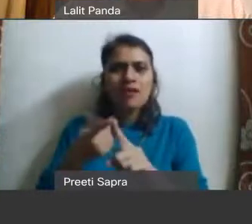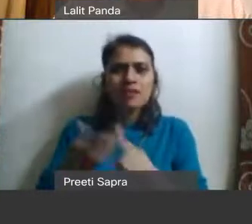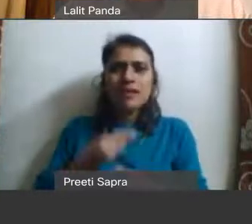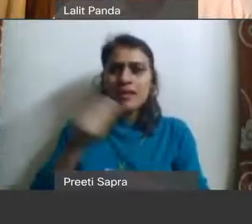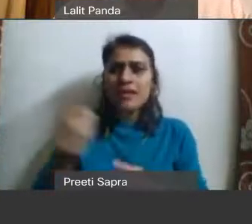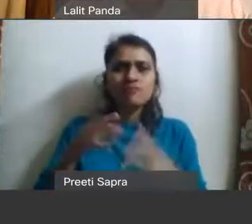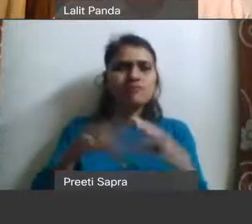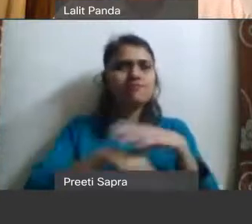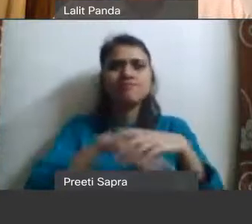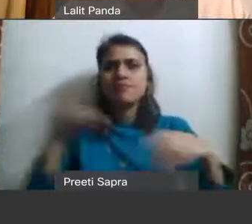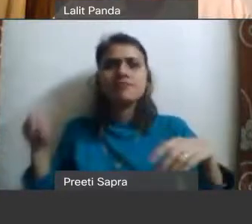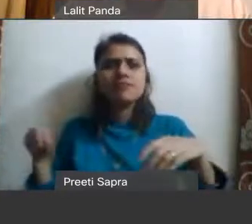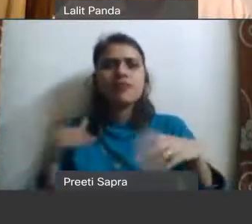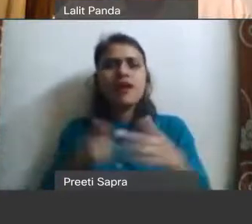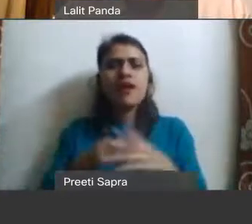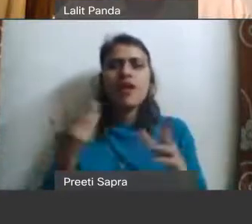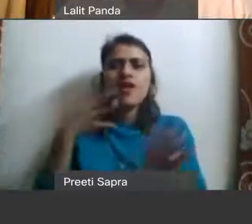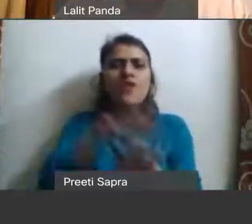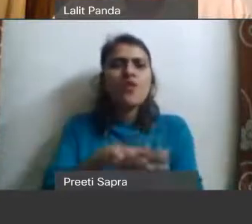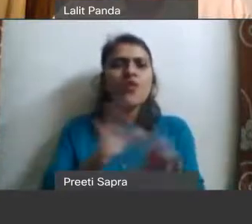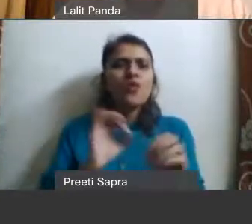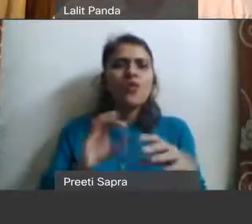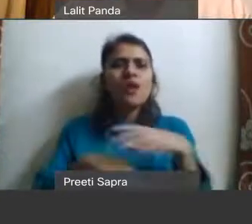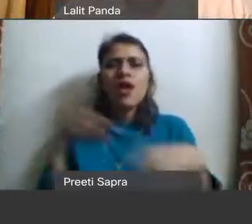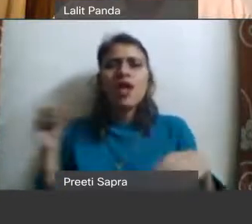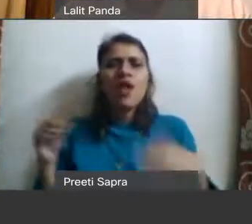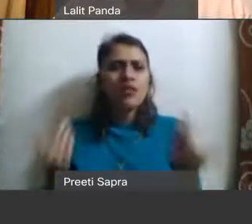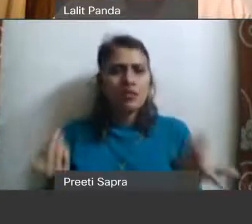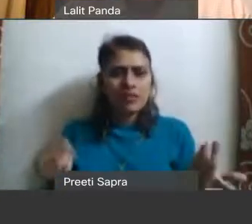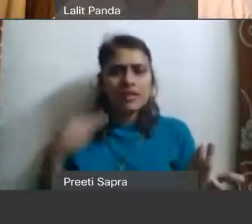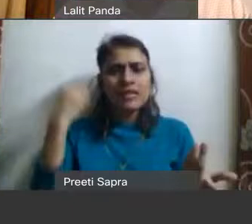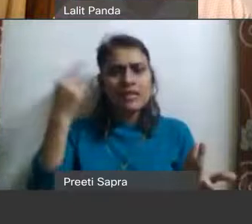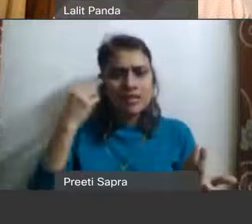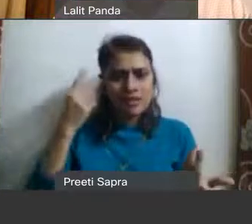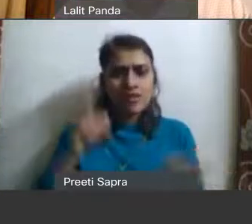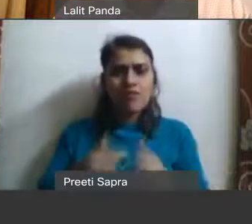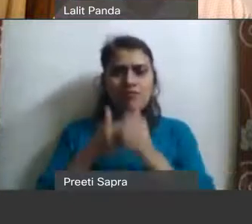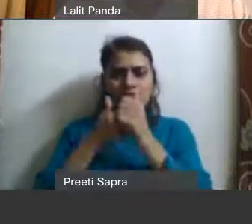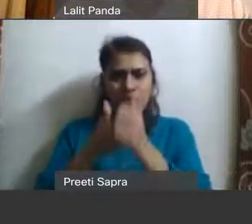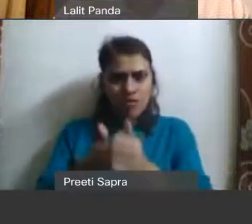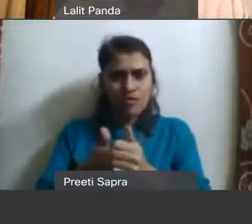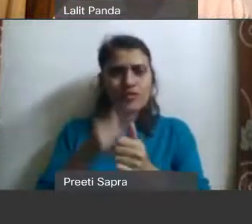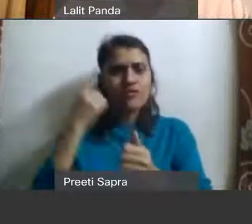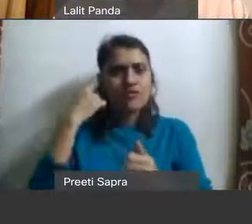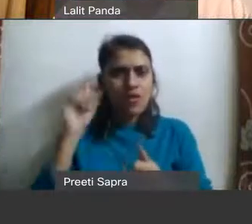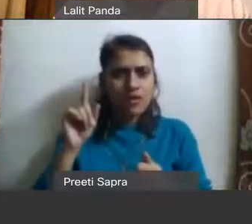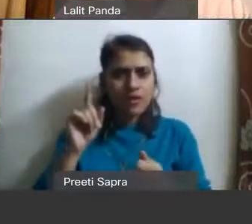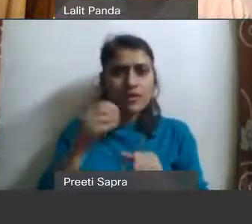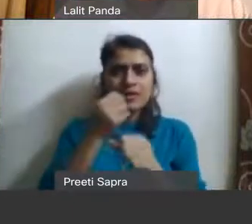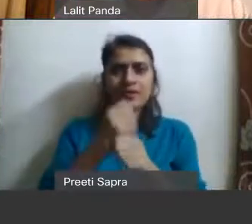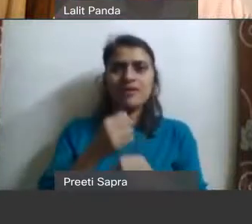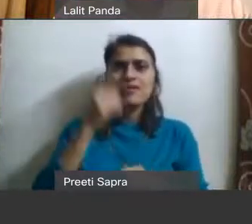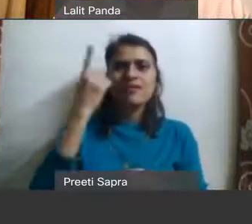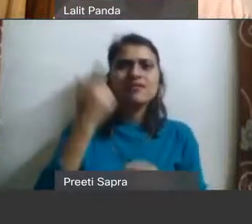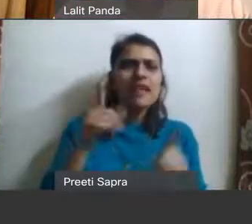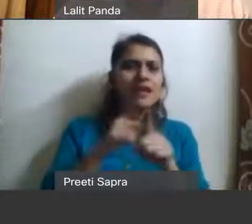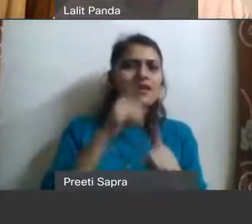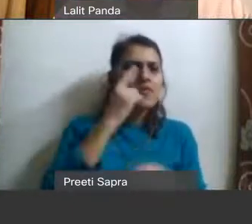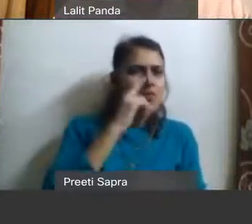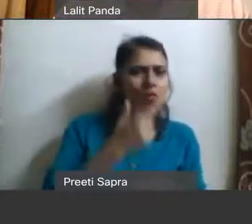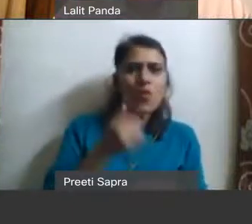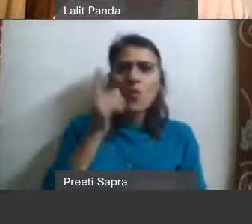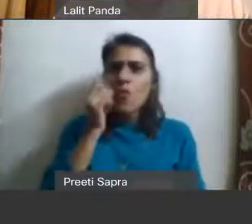exclusion. Now, if the reason for you to make this exclusion is based on your own gender stereotypes in case of